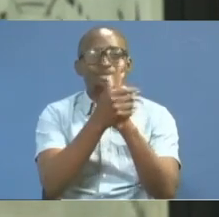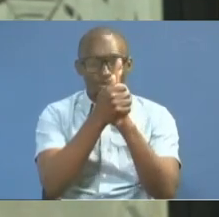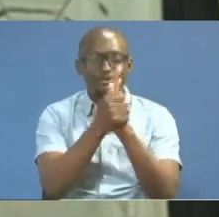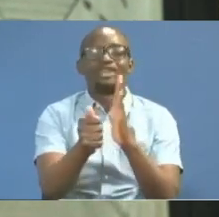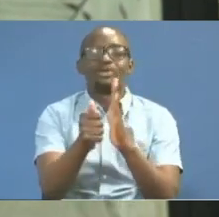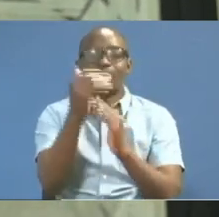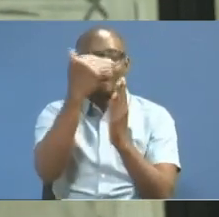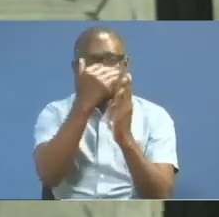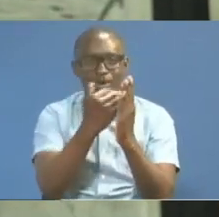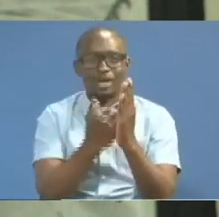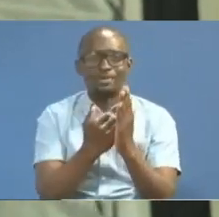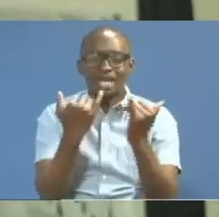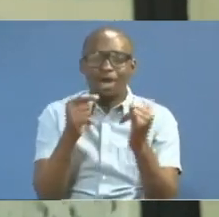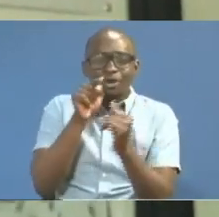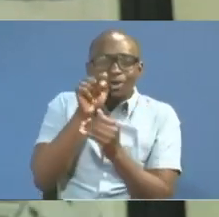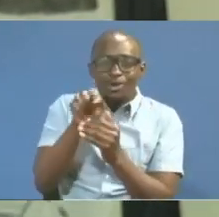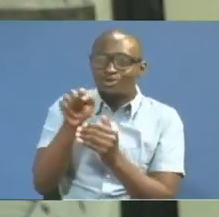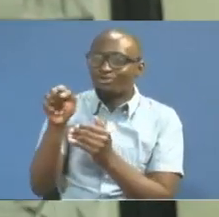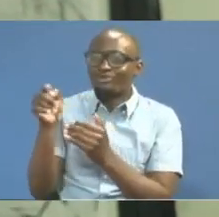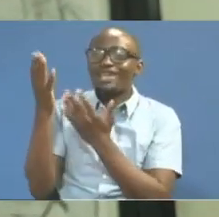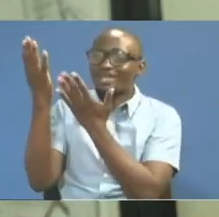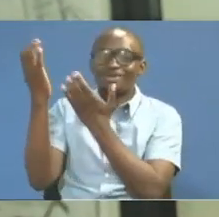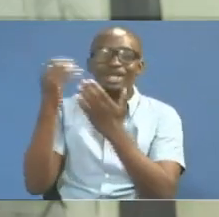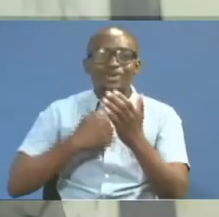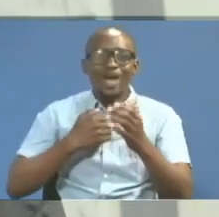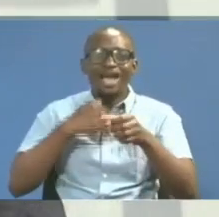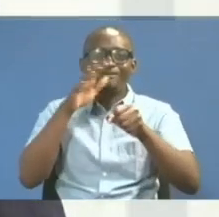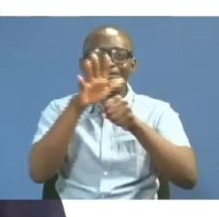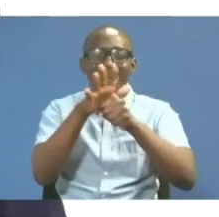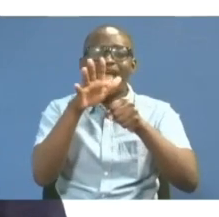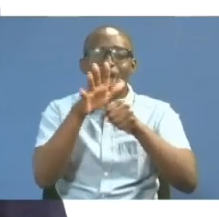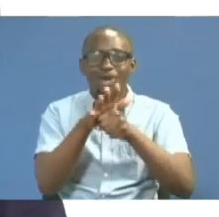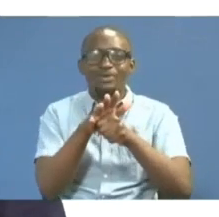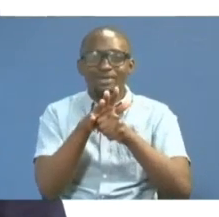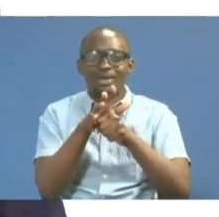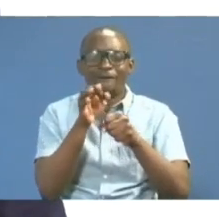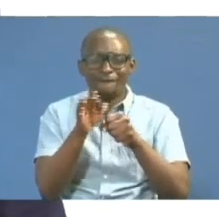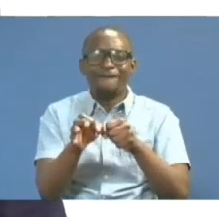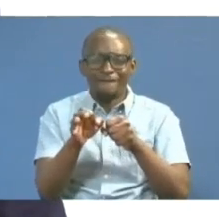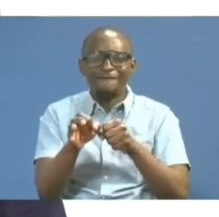professional programs, and you are expected to have a lot of